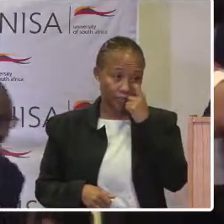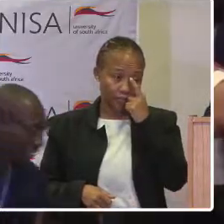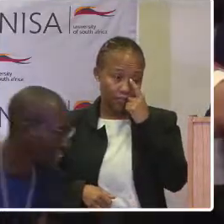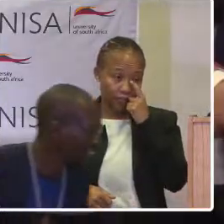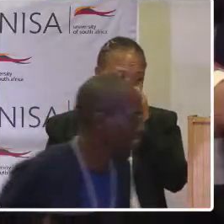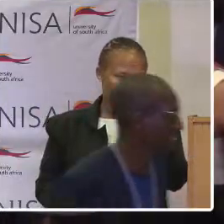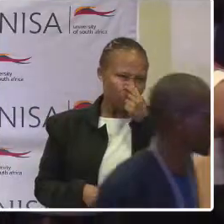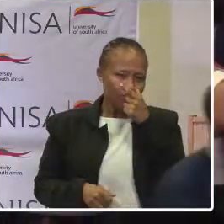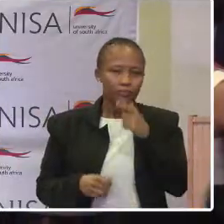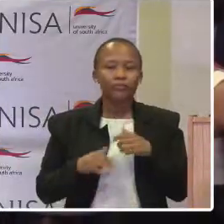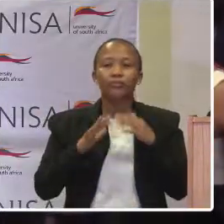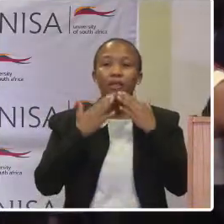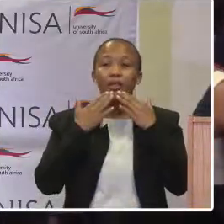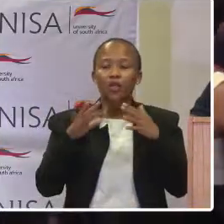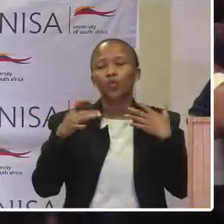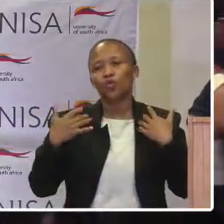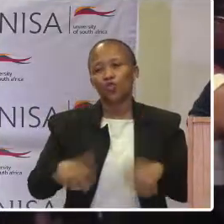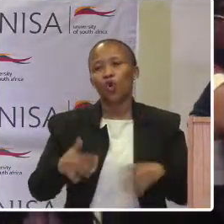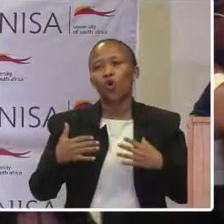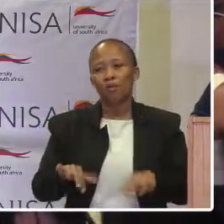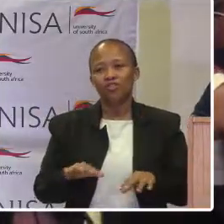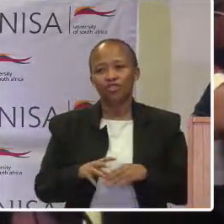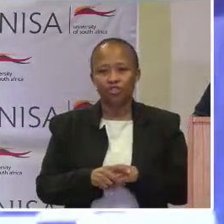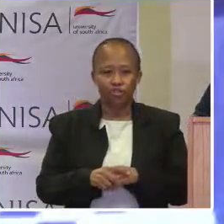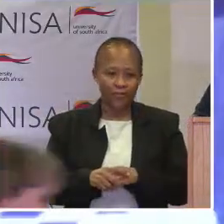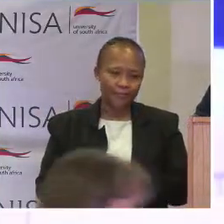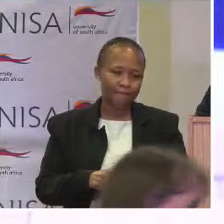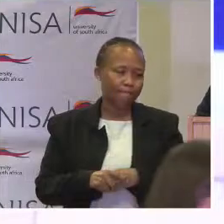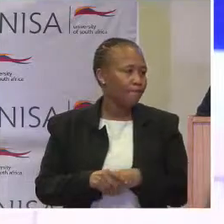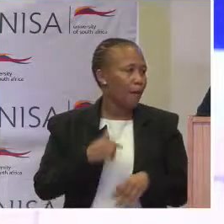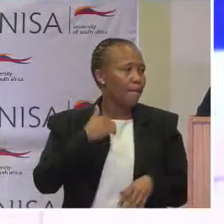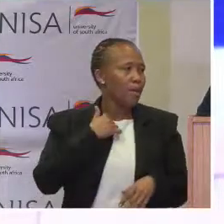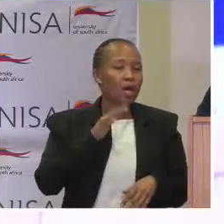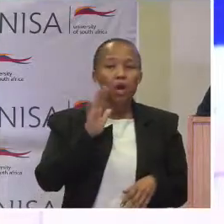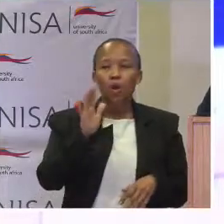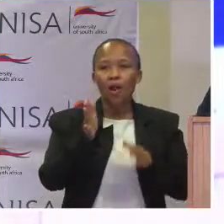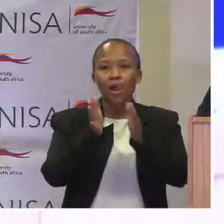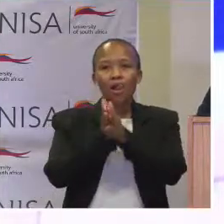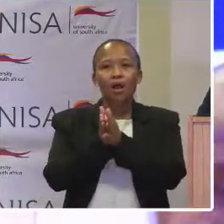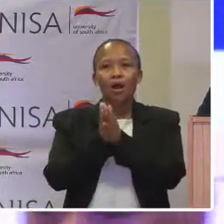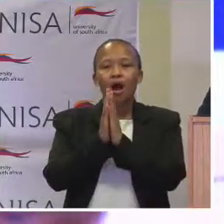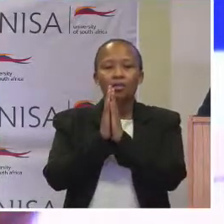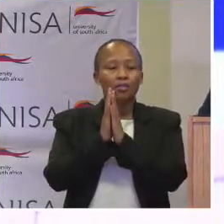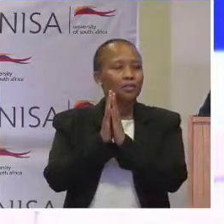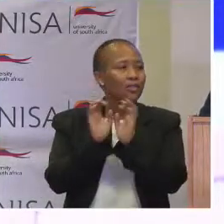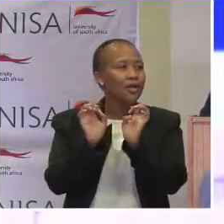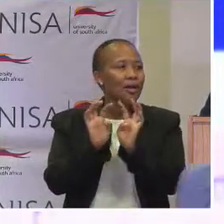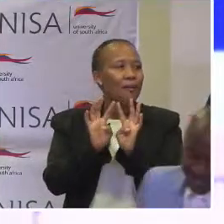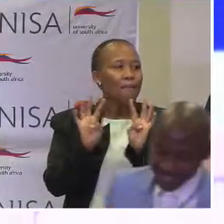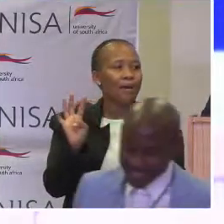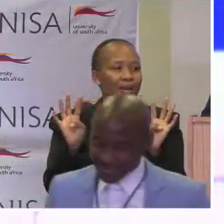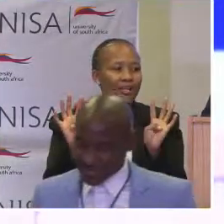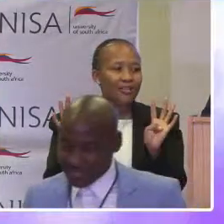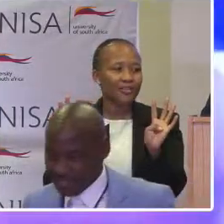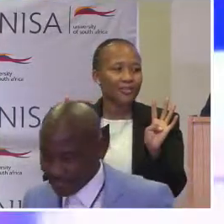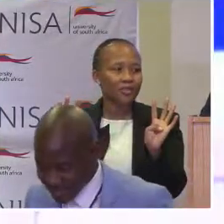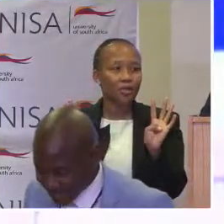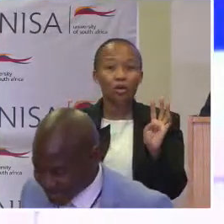Thank you so much. And I will ask my panelists to not take their